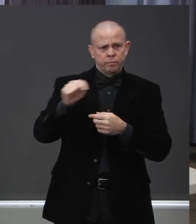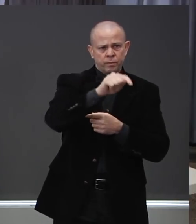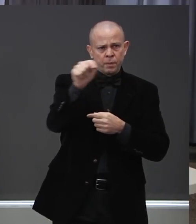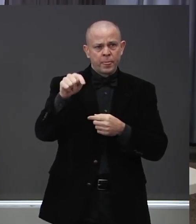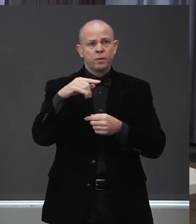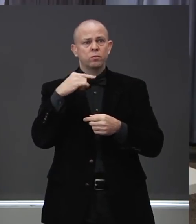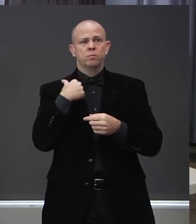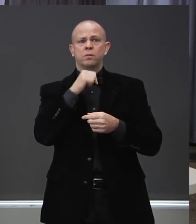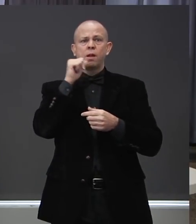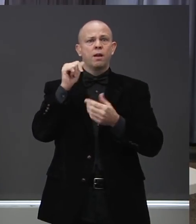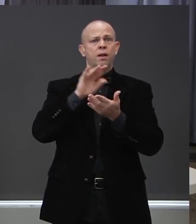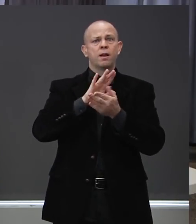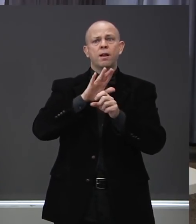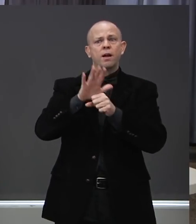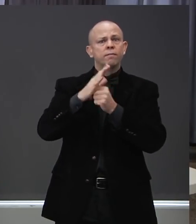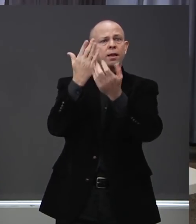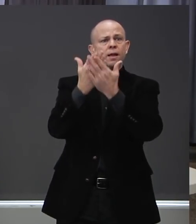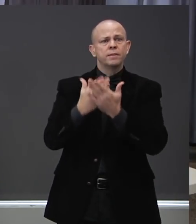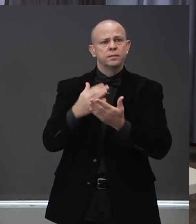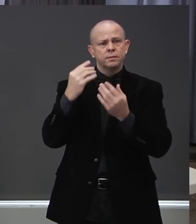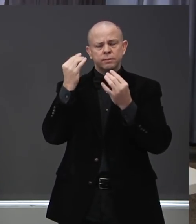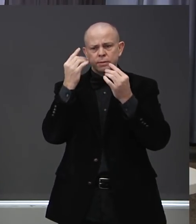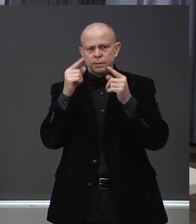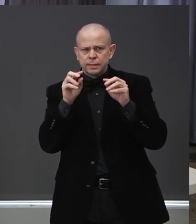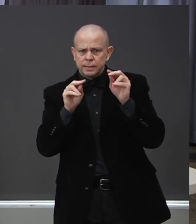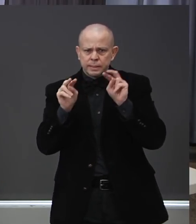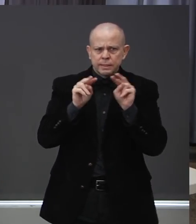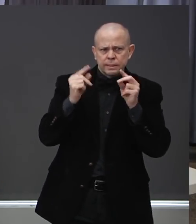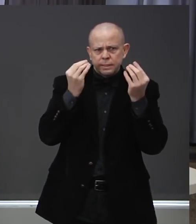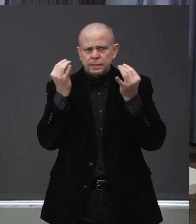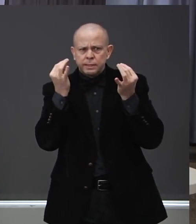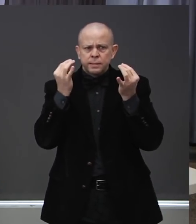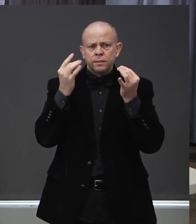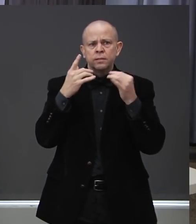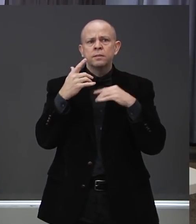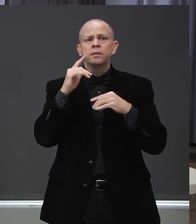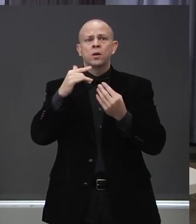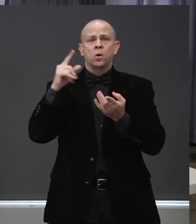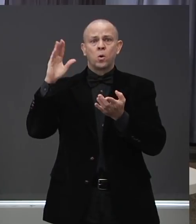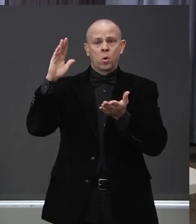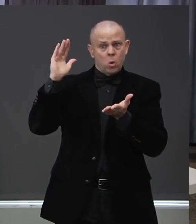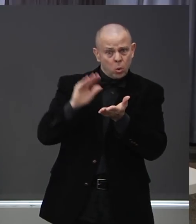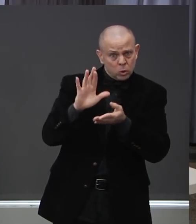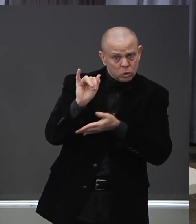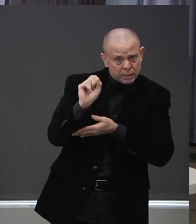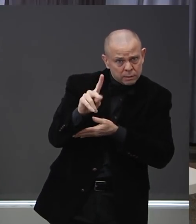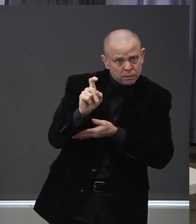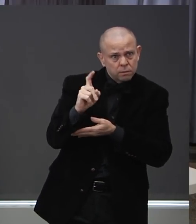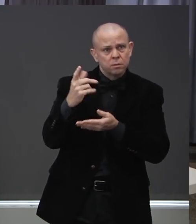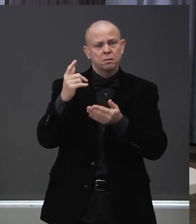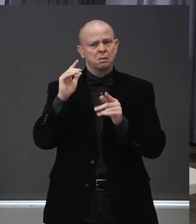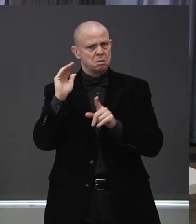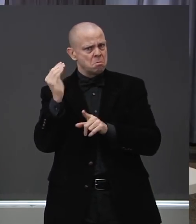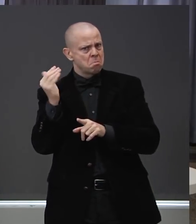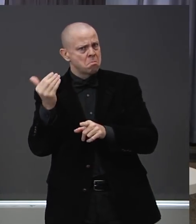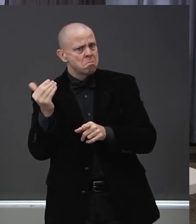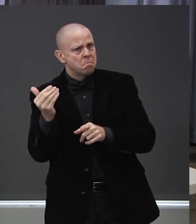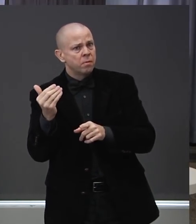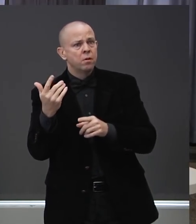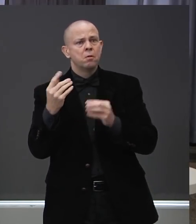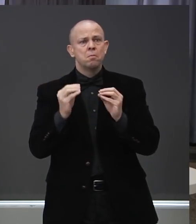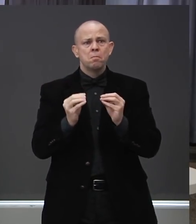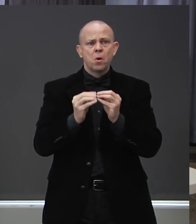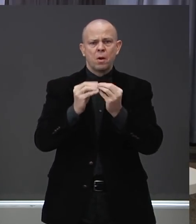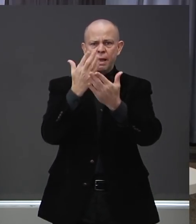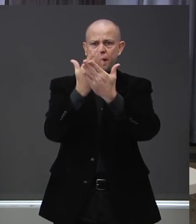suggested that children of the K through 3 ages might be lower risk for transmitting COVID-19. However, newer evidence suggests